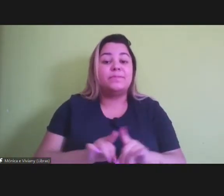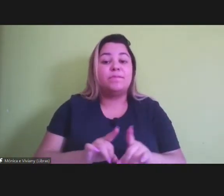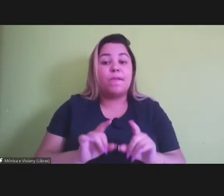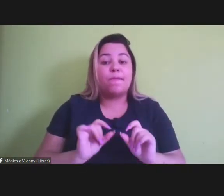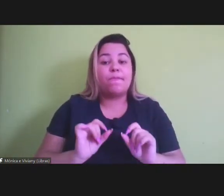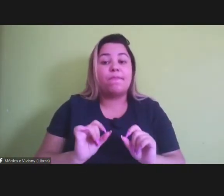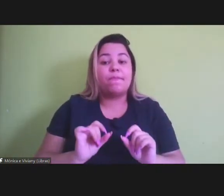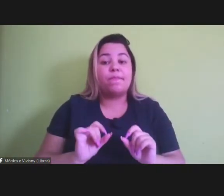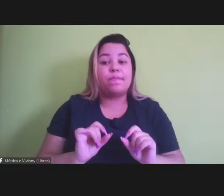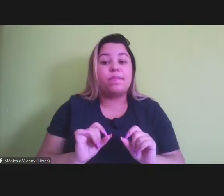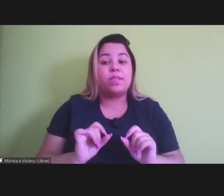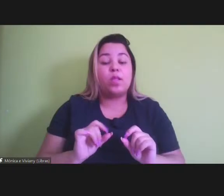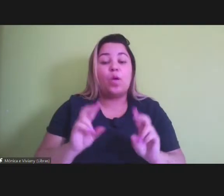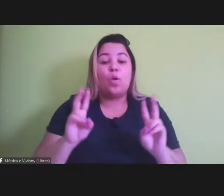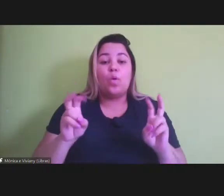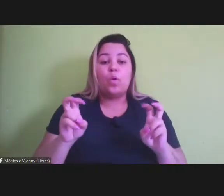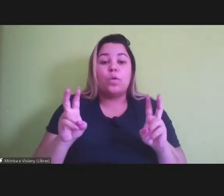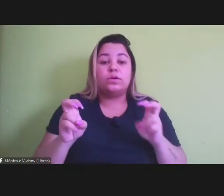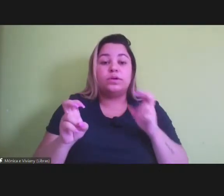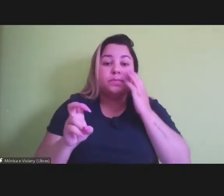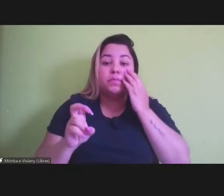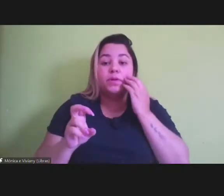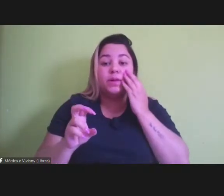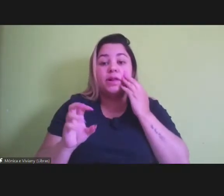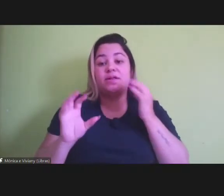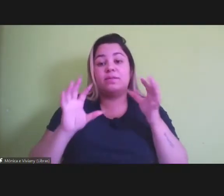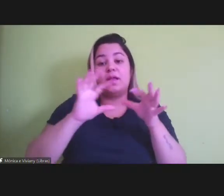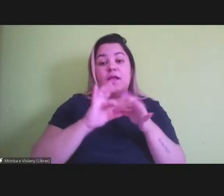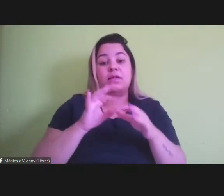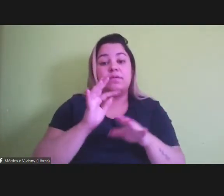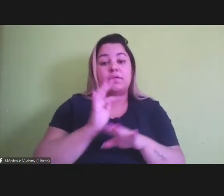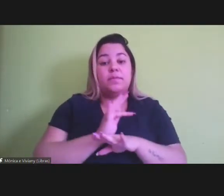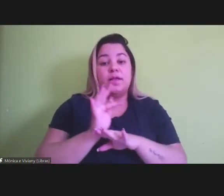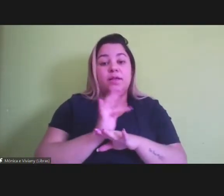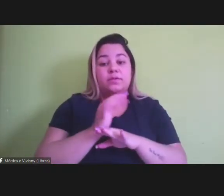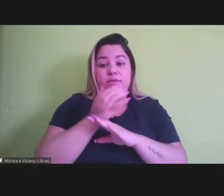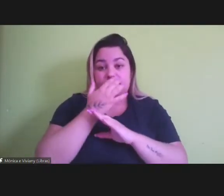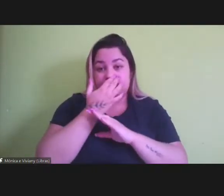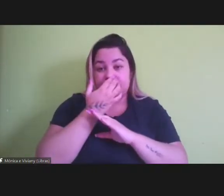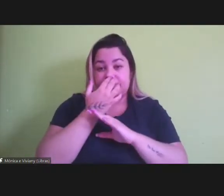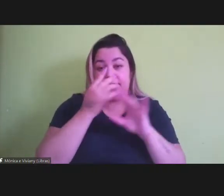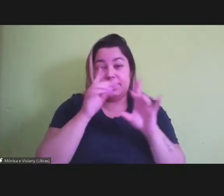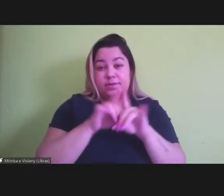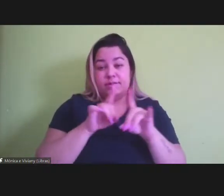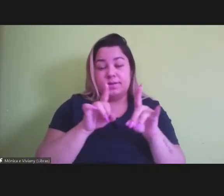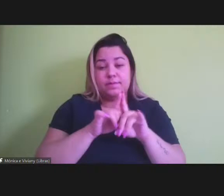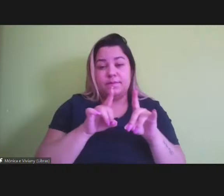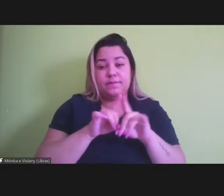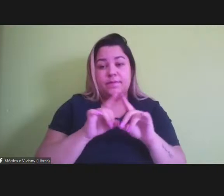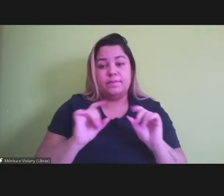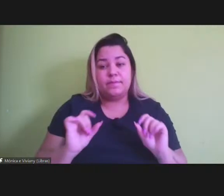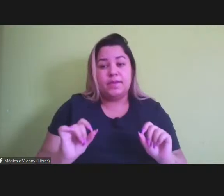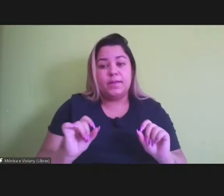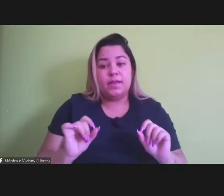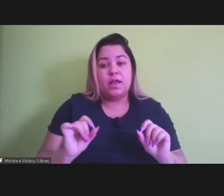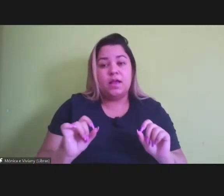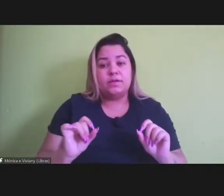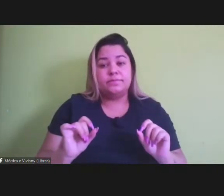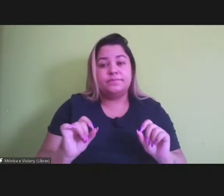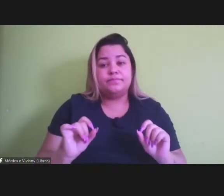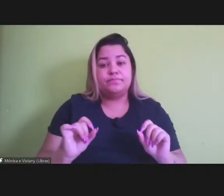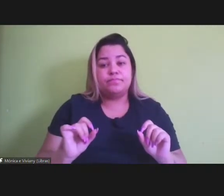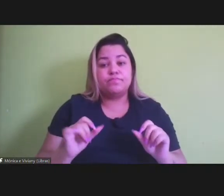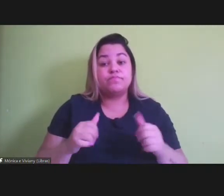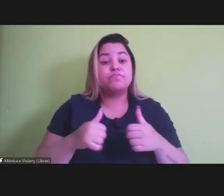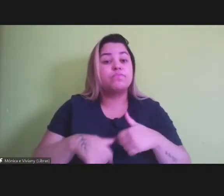technical chamber that deals specifically with the themes connected to studies. It is this technical